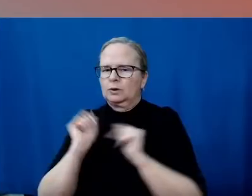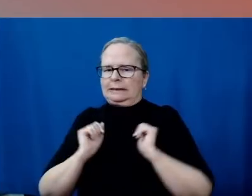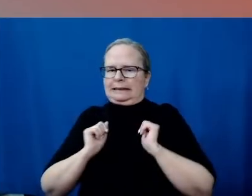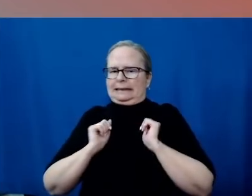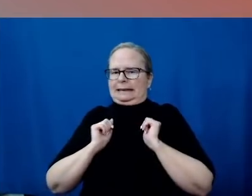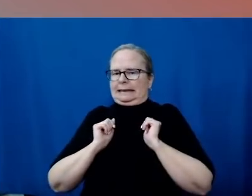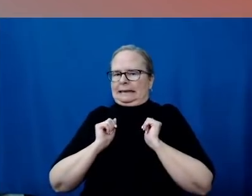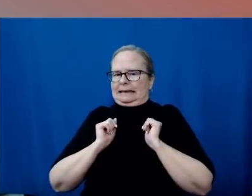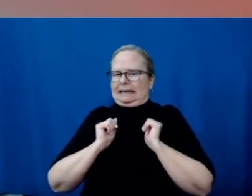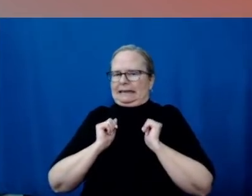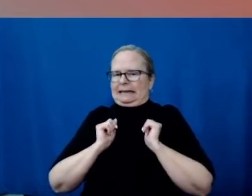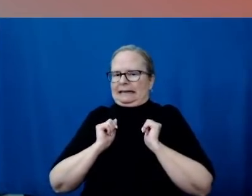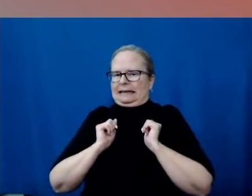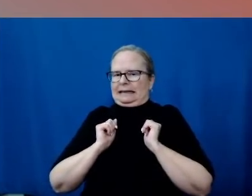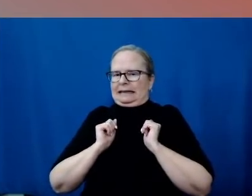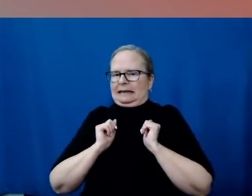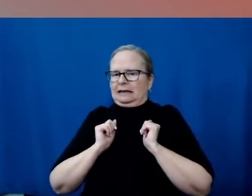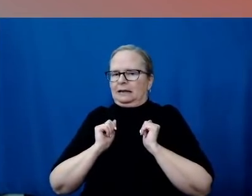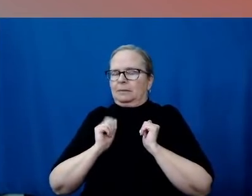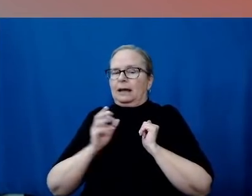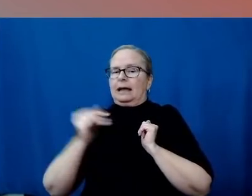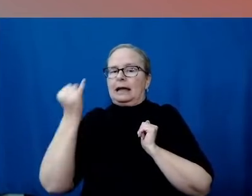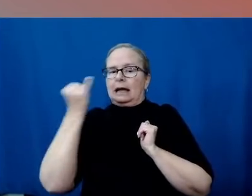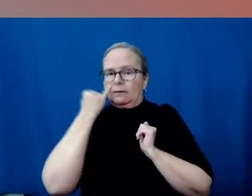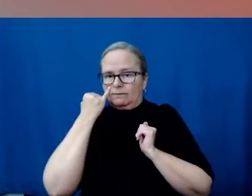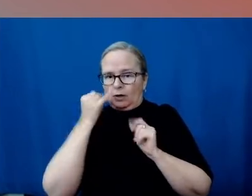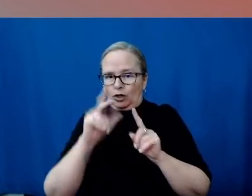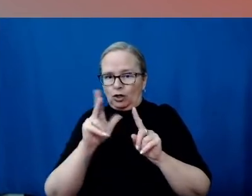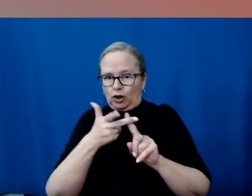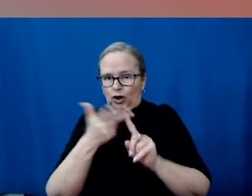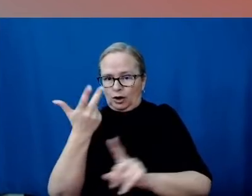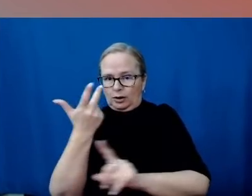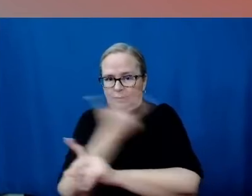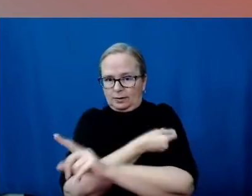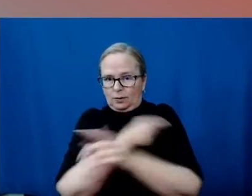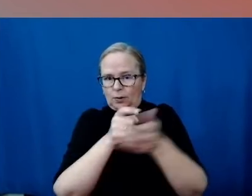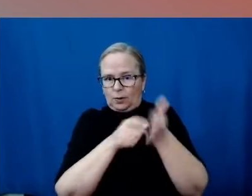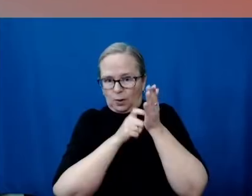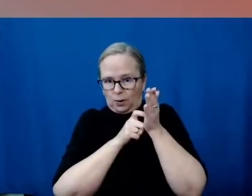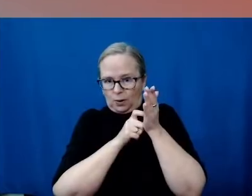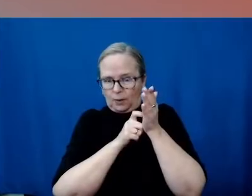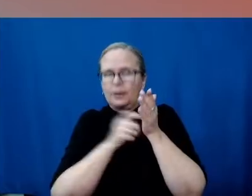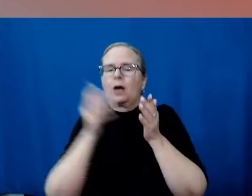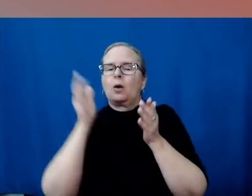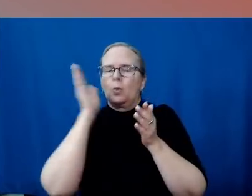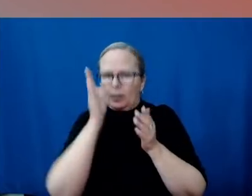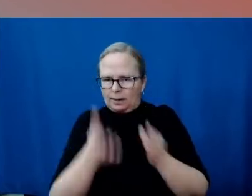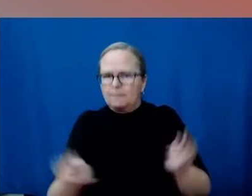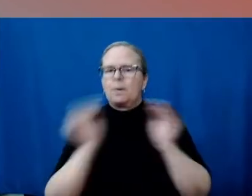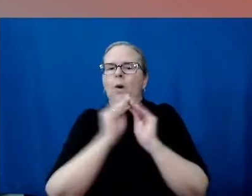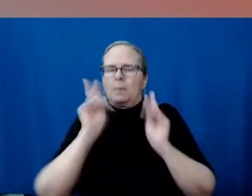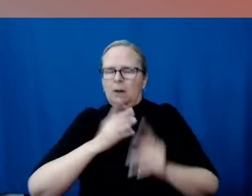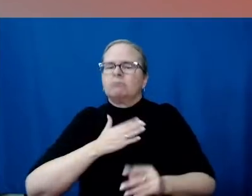more resilient. I knew I would get it. Thank you, Paul. You triggered it. I don't know how, but you did.